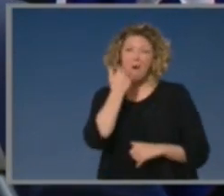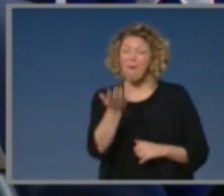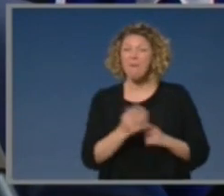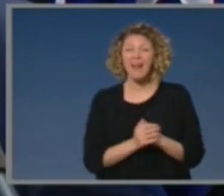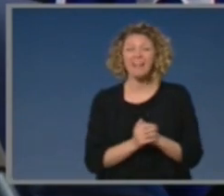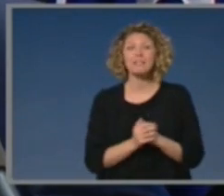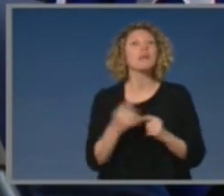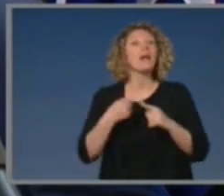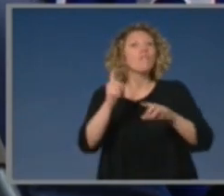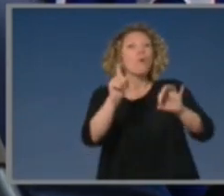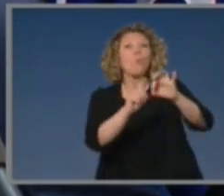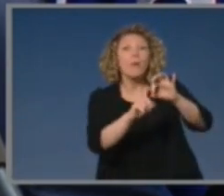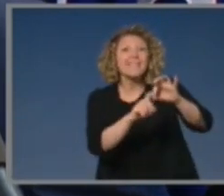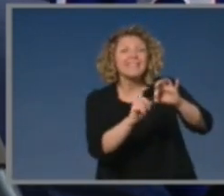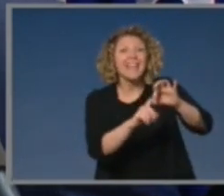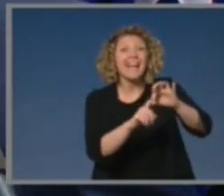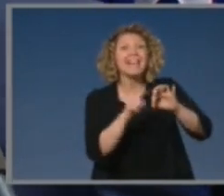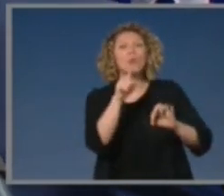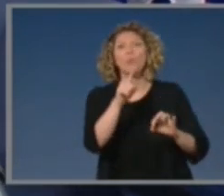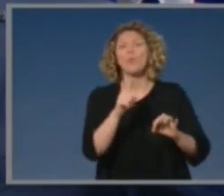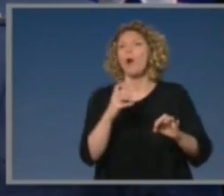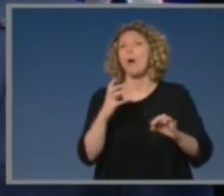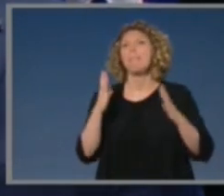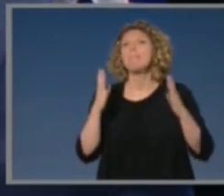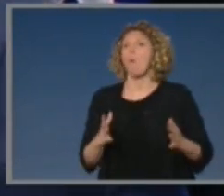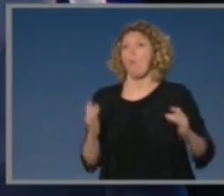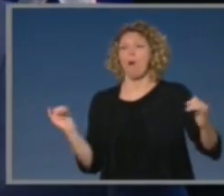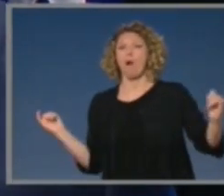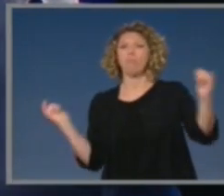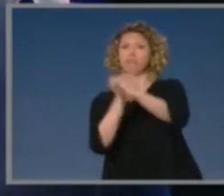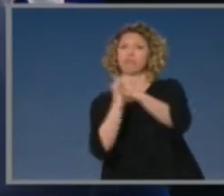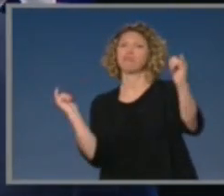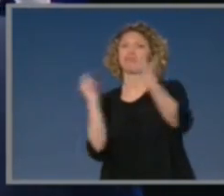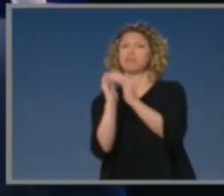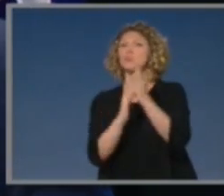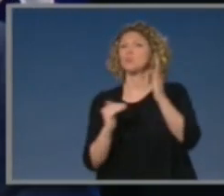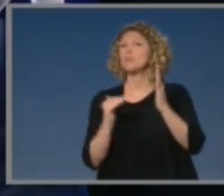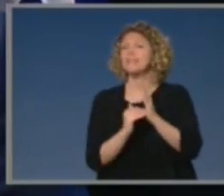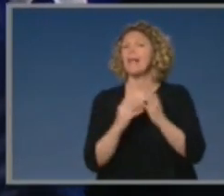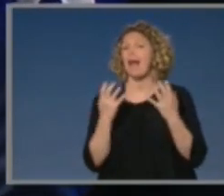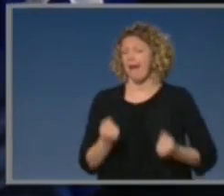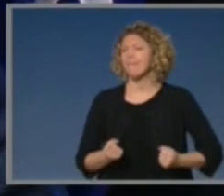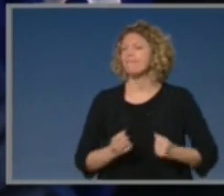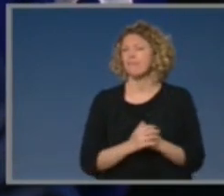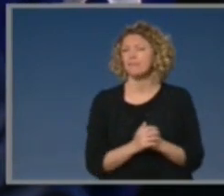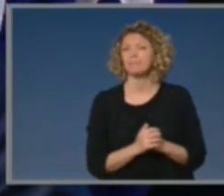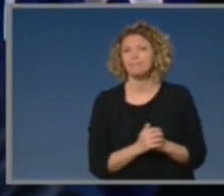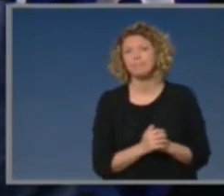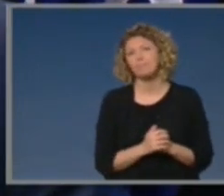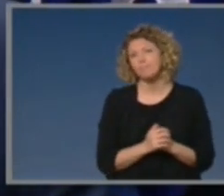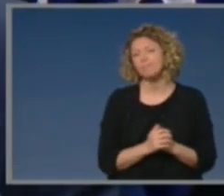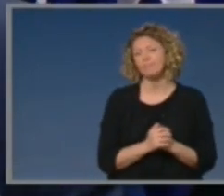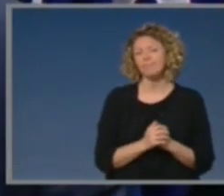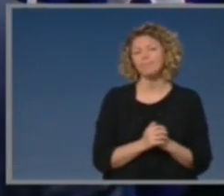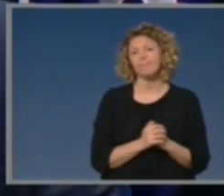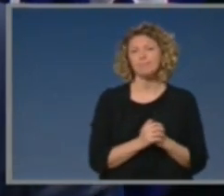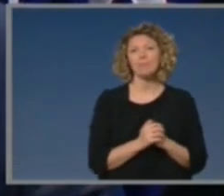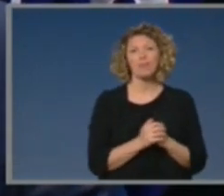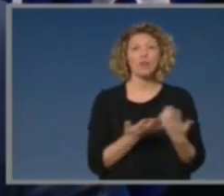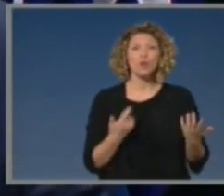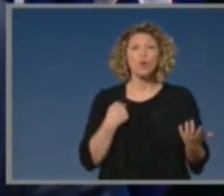Queensland, there is a much greater share of that tourism travel that comes out of New Zealand into Queensland. And as we're building